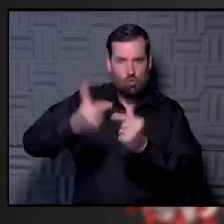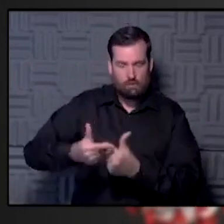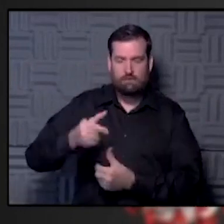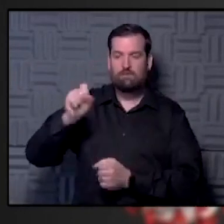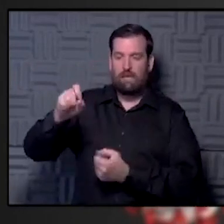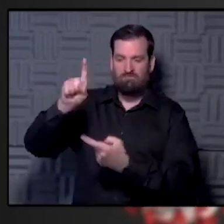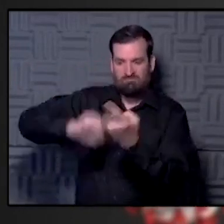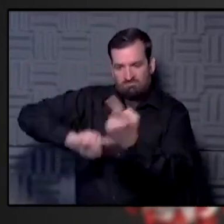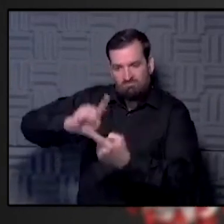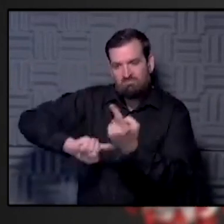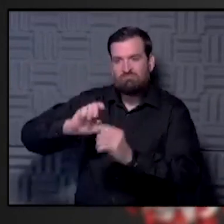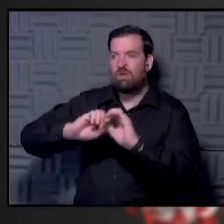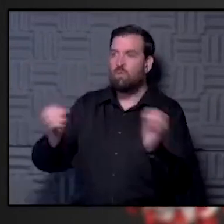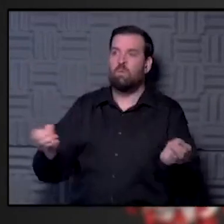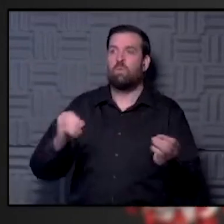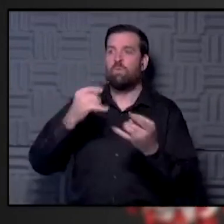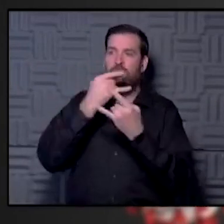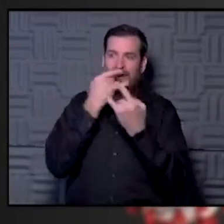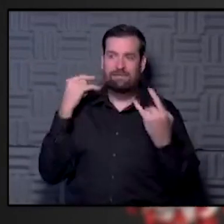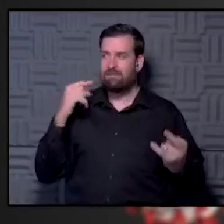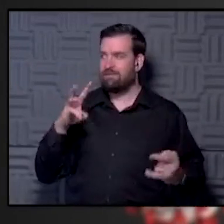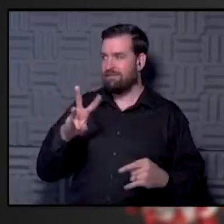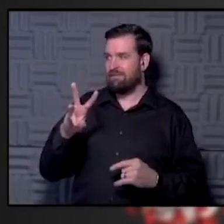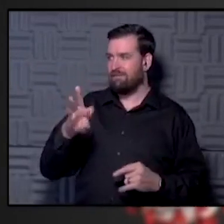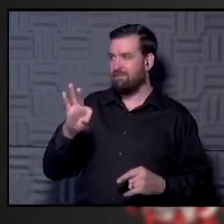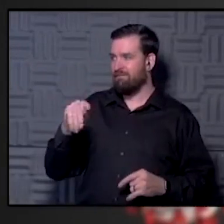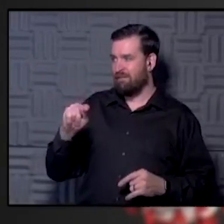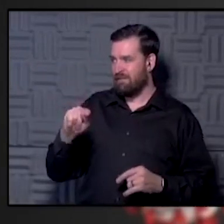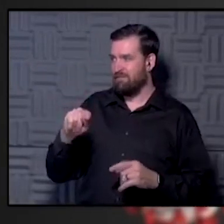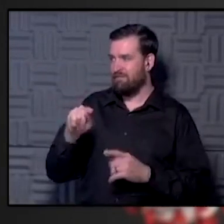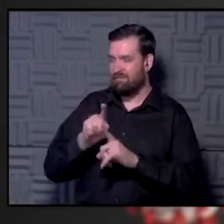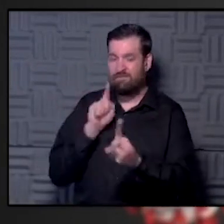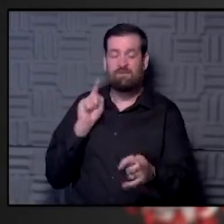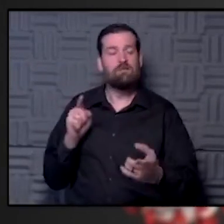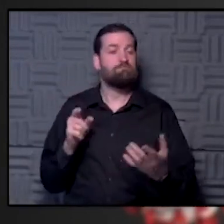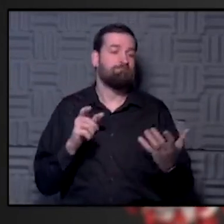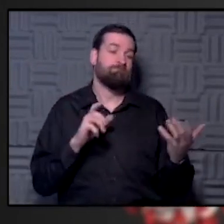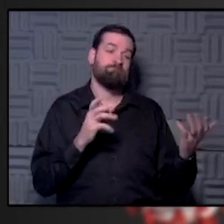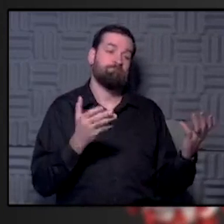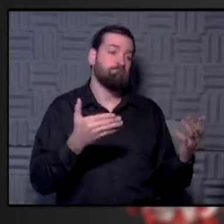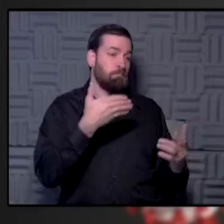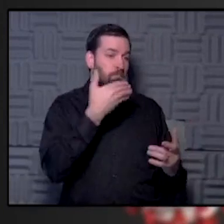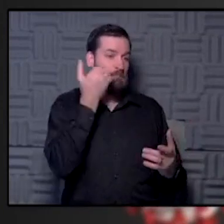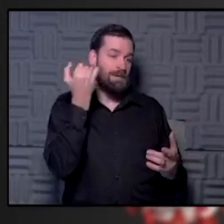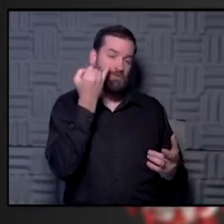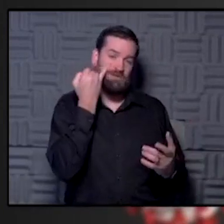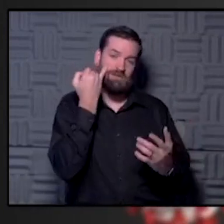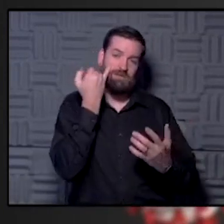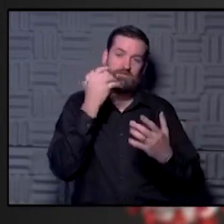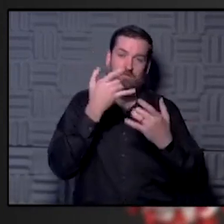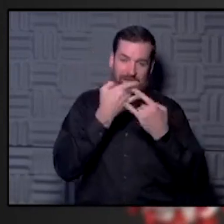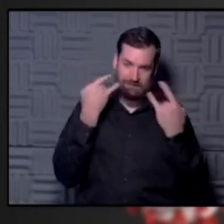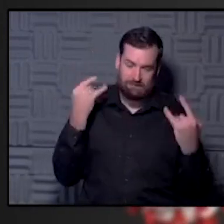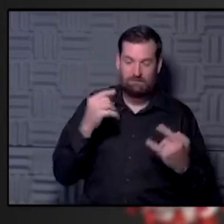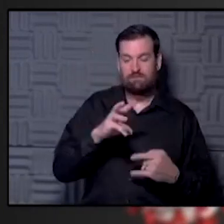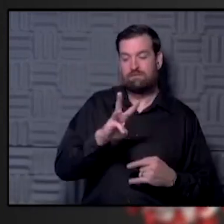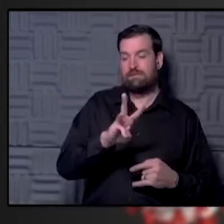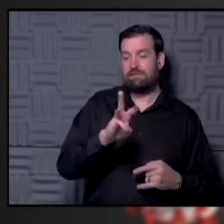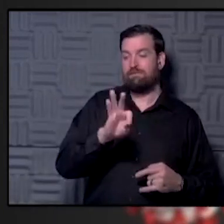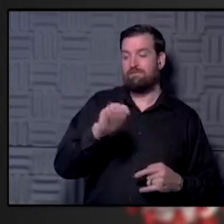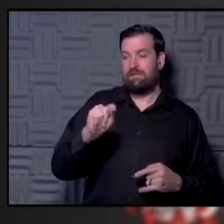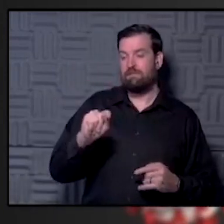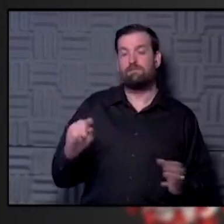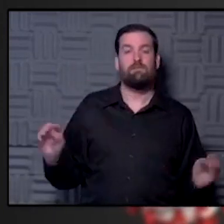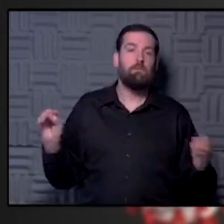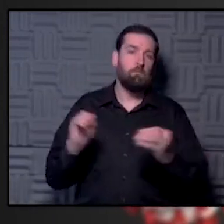apart and no mask. Is that safe? It's about relative risk, right? You're better off if you wear a mask. 6 feet apart is going to be a little